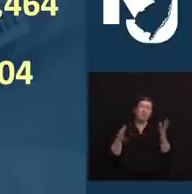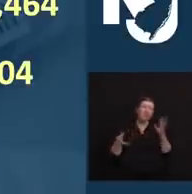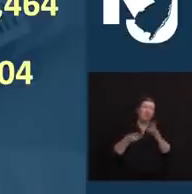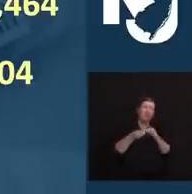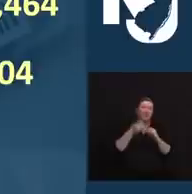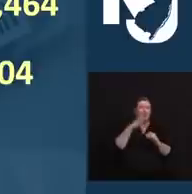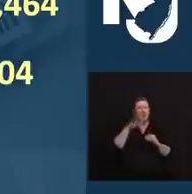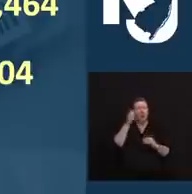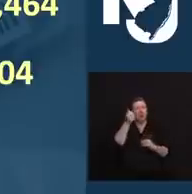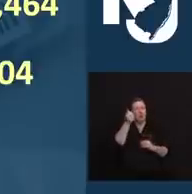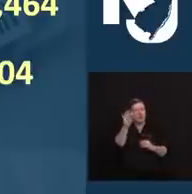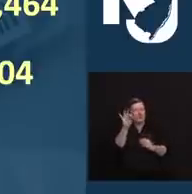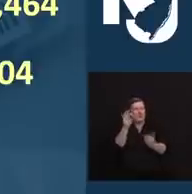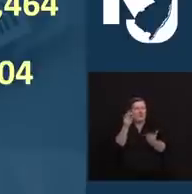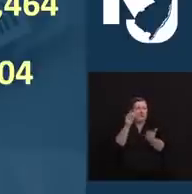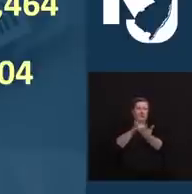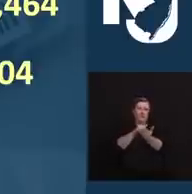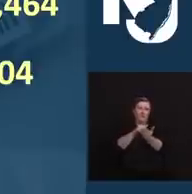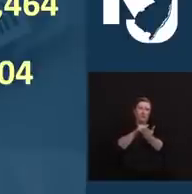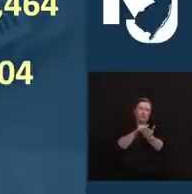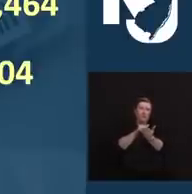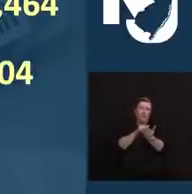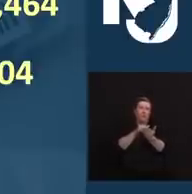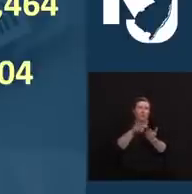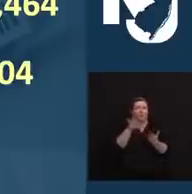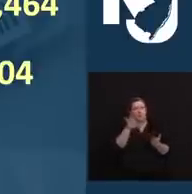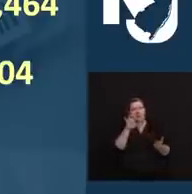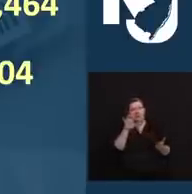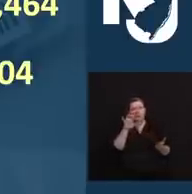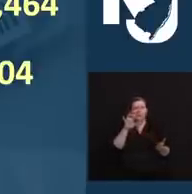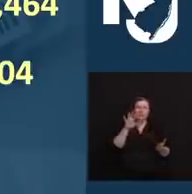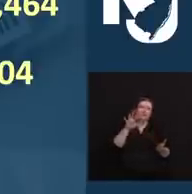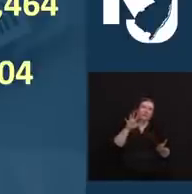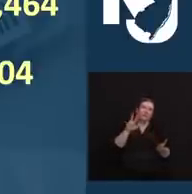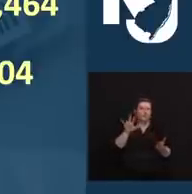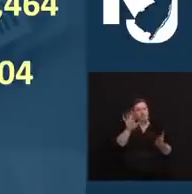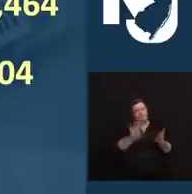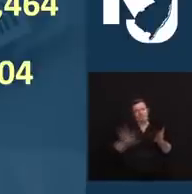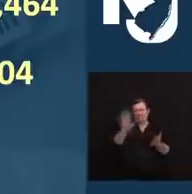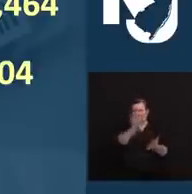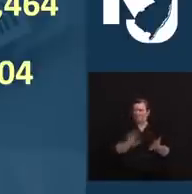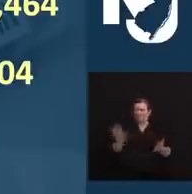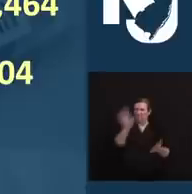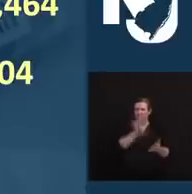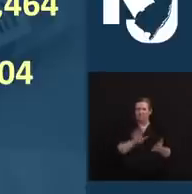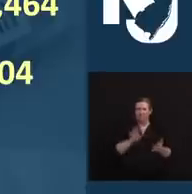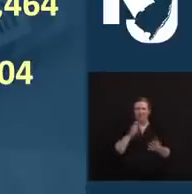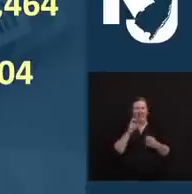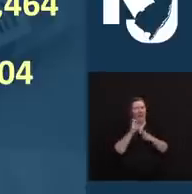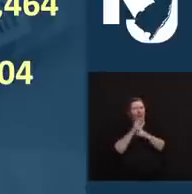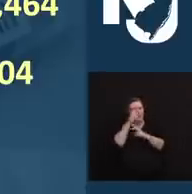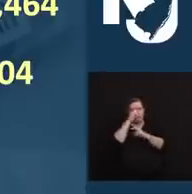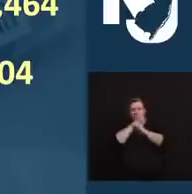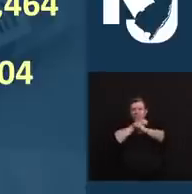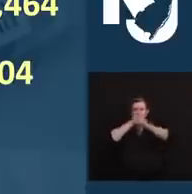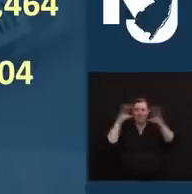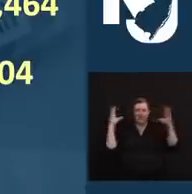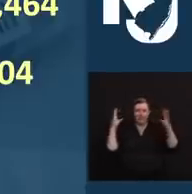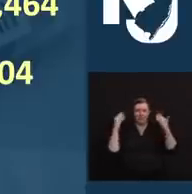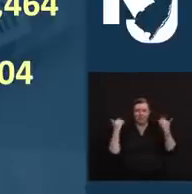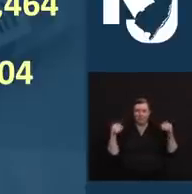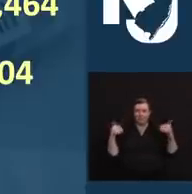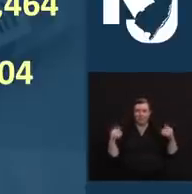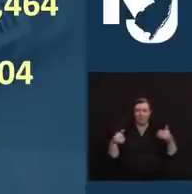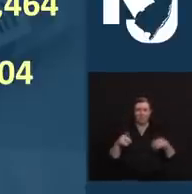19,523 losses of life from this pandemic. Unfathomable. Let's remember a few of these blessed souls.